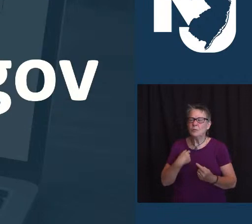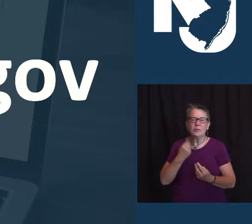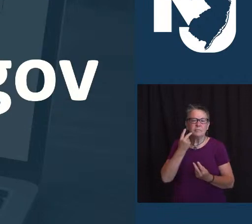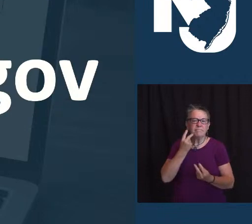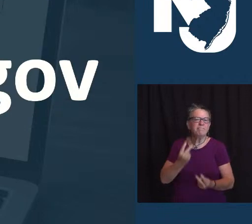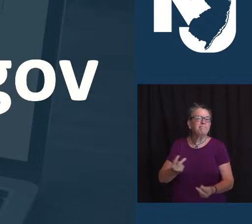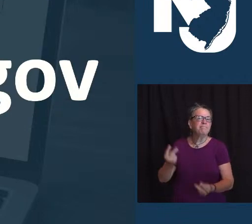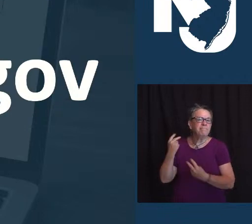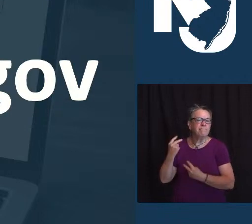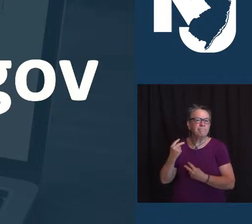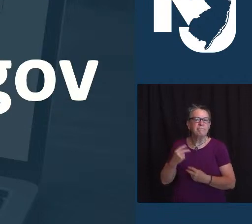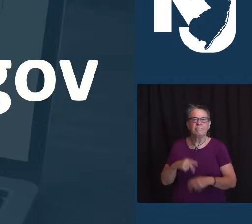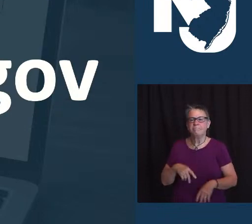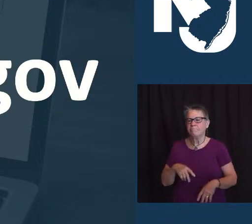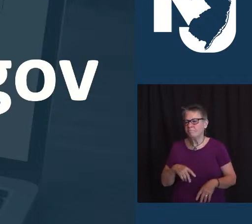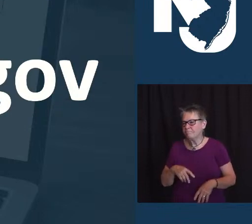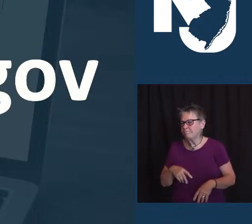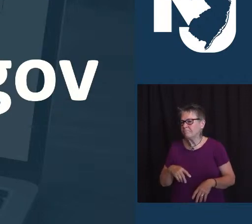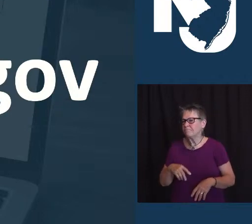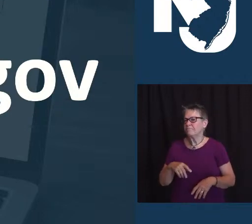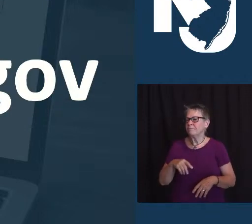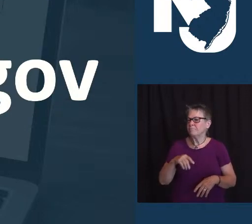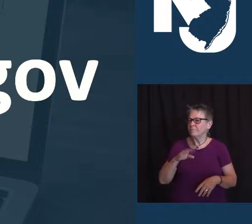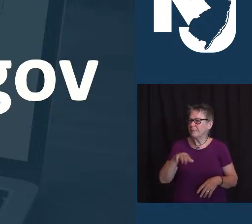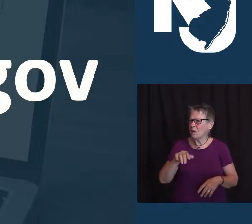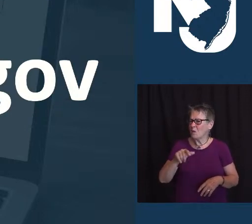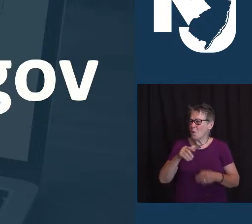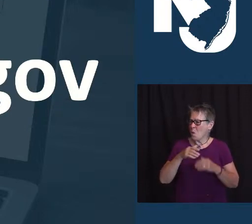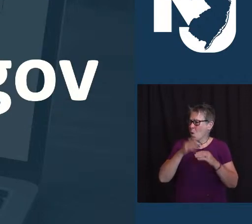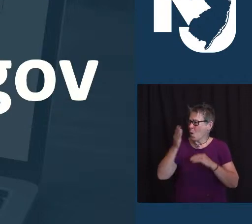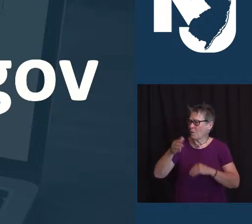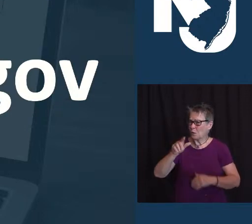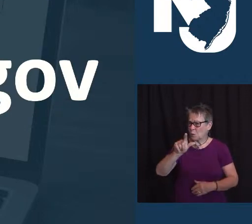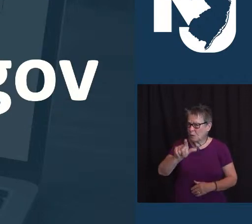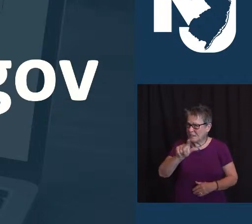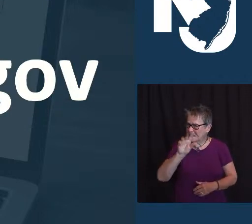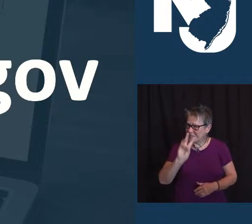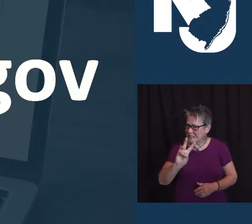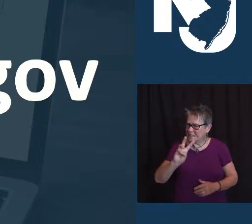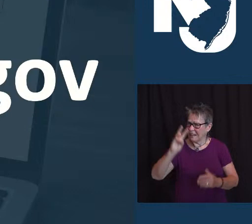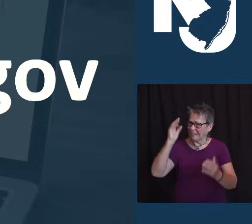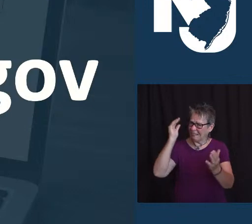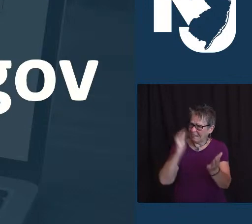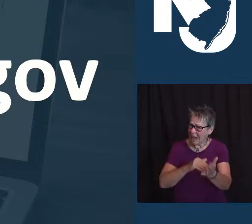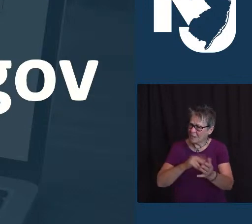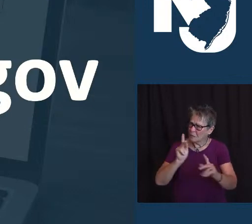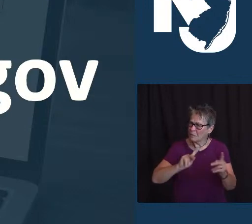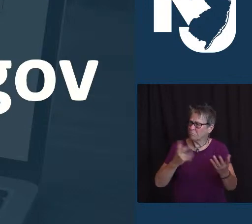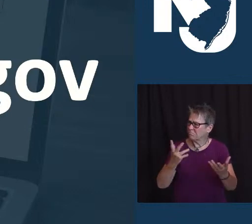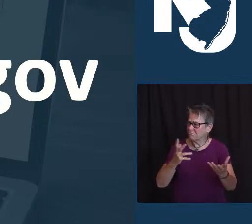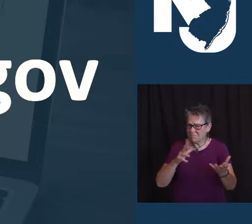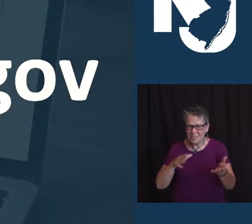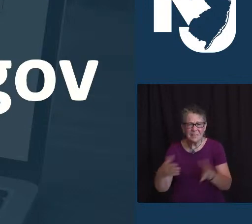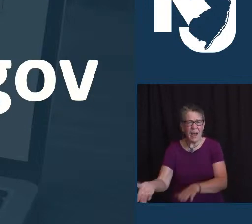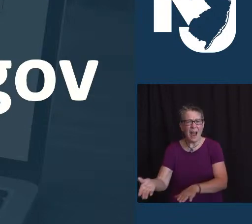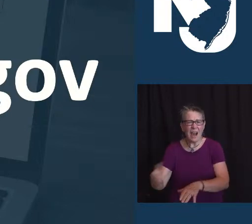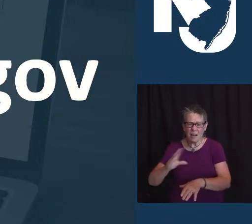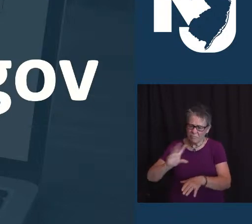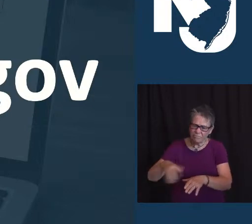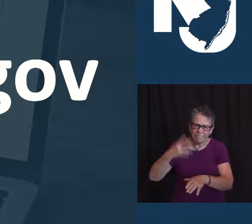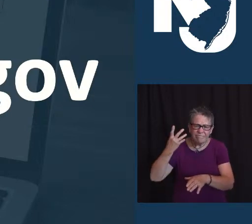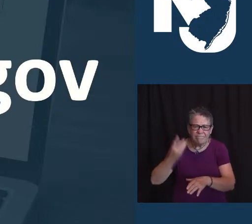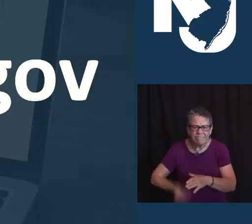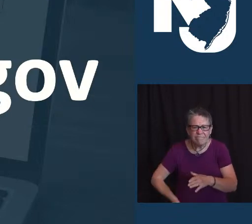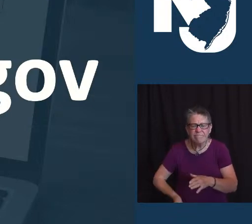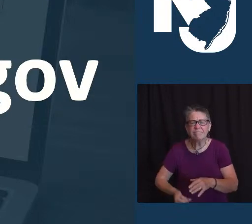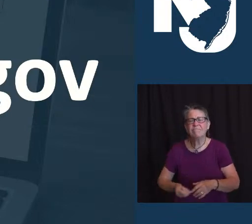26,000 New Jerseyans who won't be with us for this bright future. We'll honor 3 more of them now, and if you need another